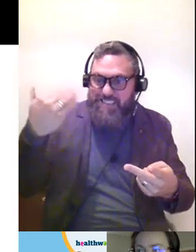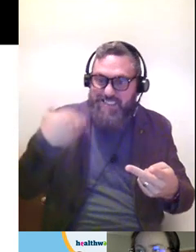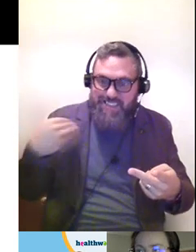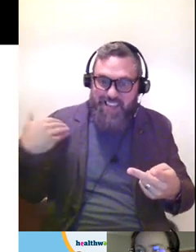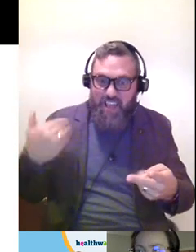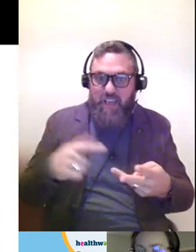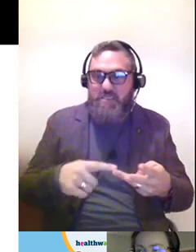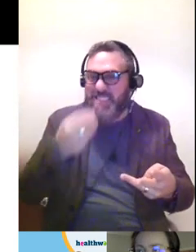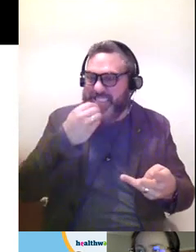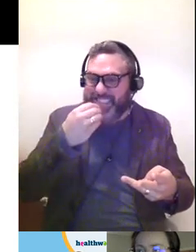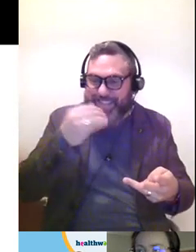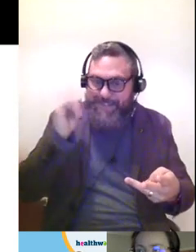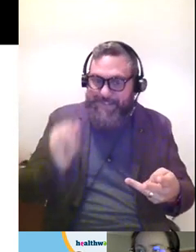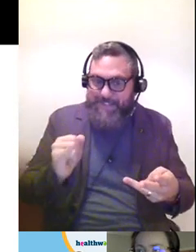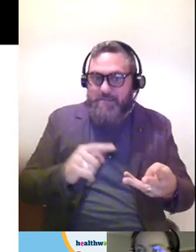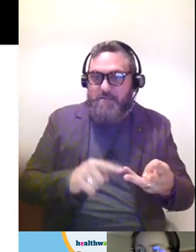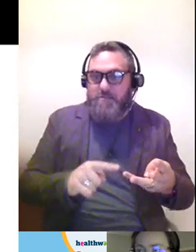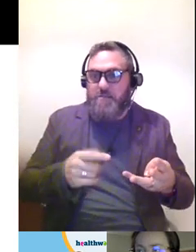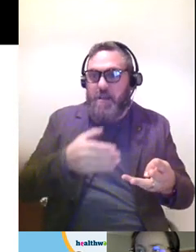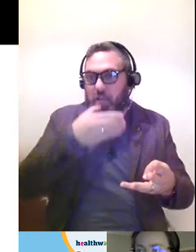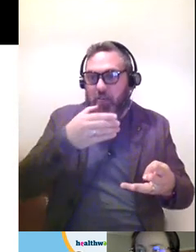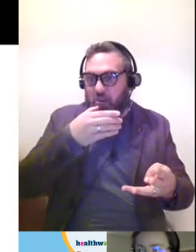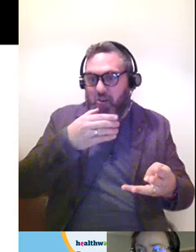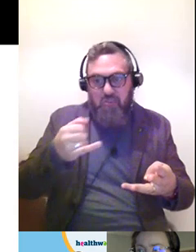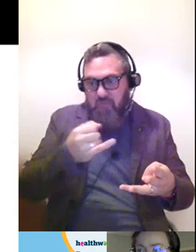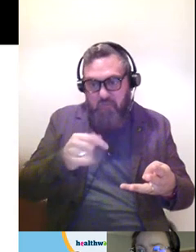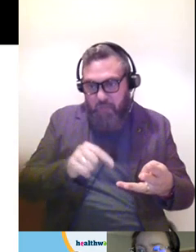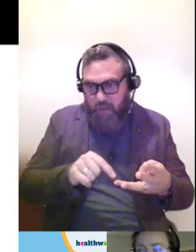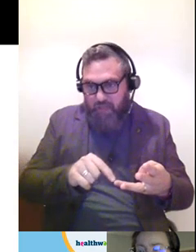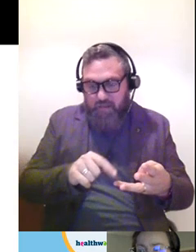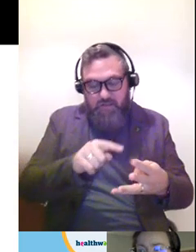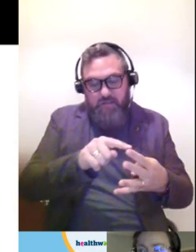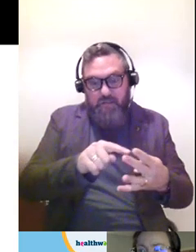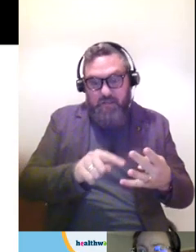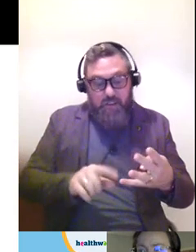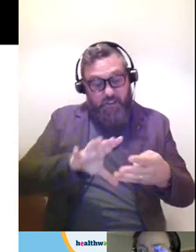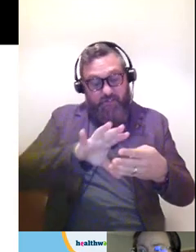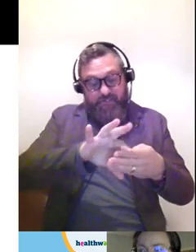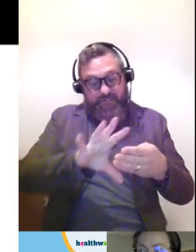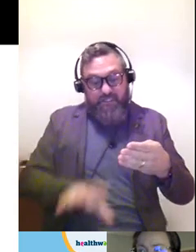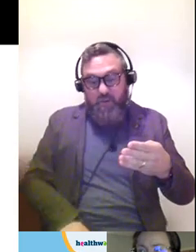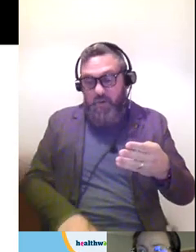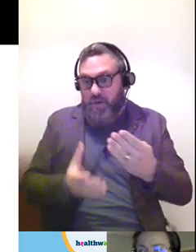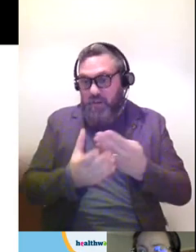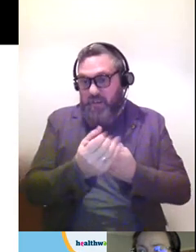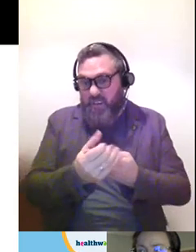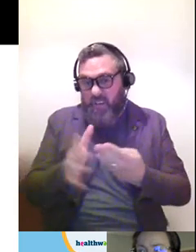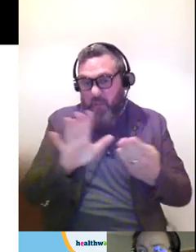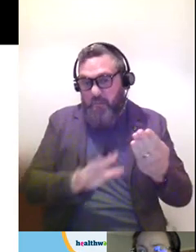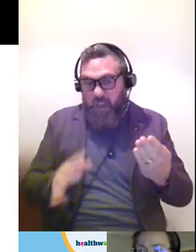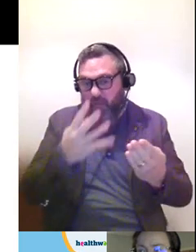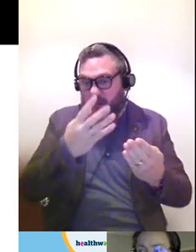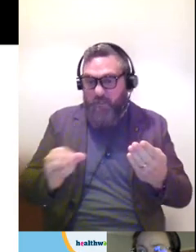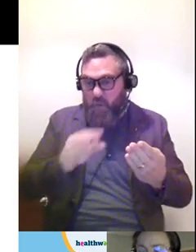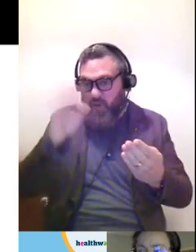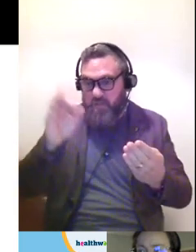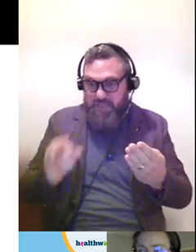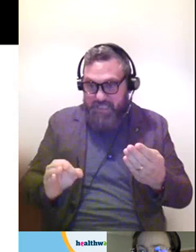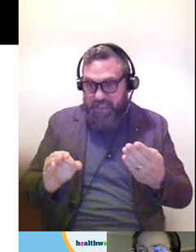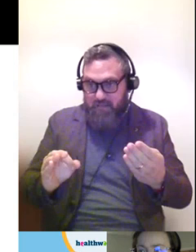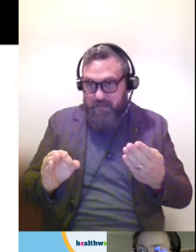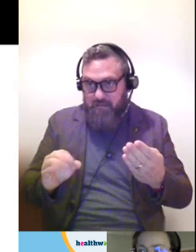unhealthy diet, and alcohol misuse. And those things account for about 40% of the years that people